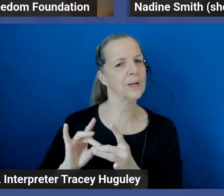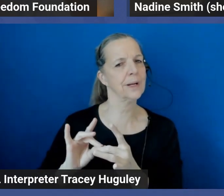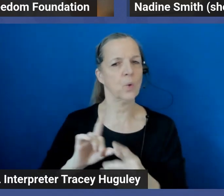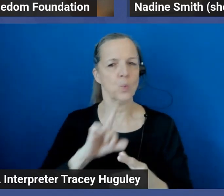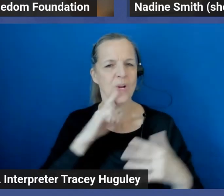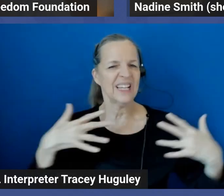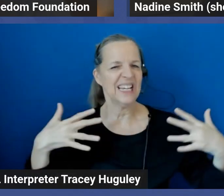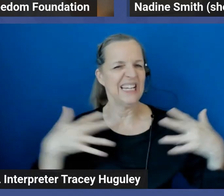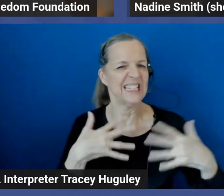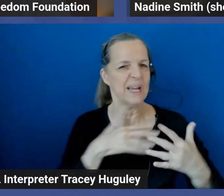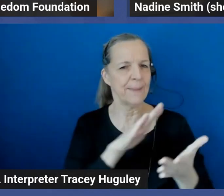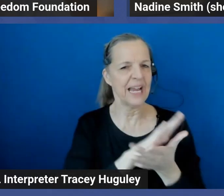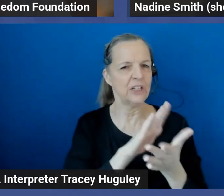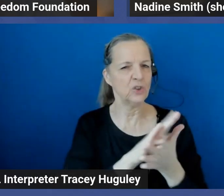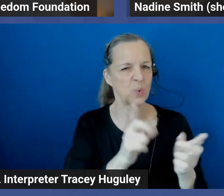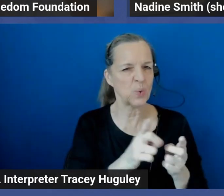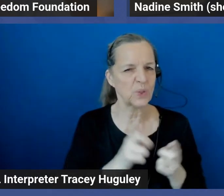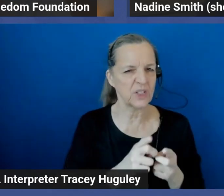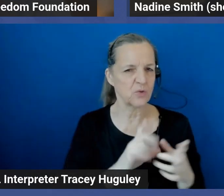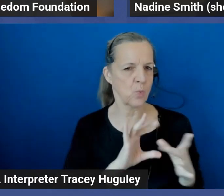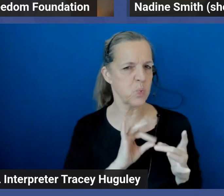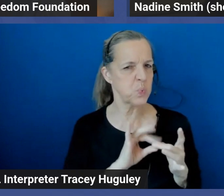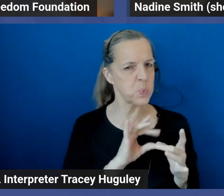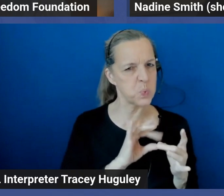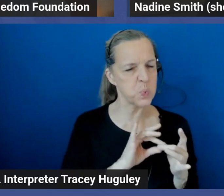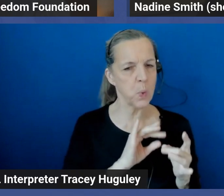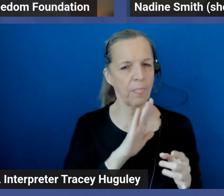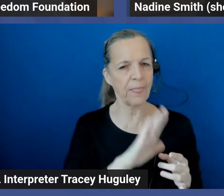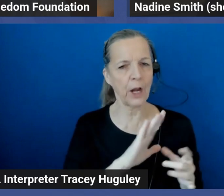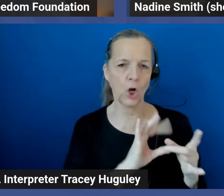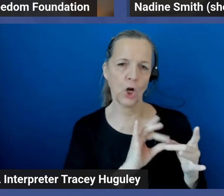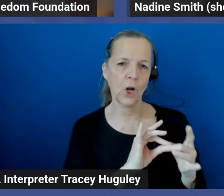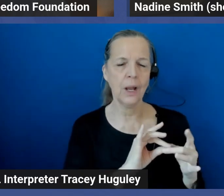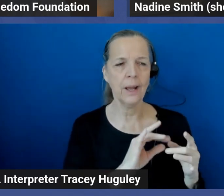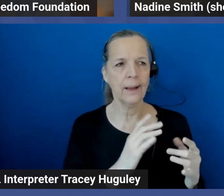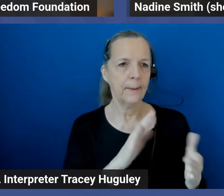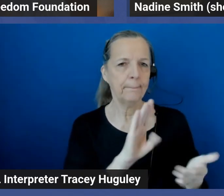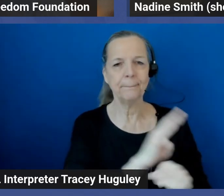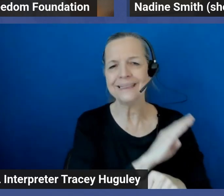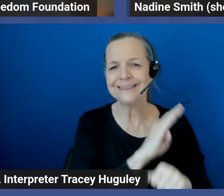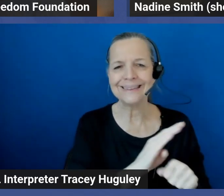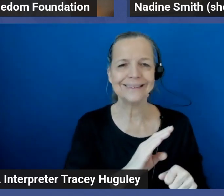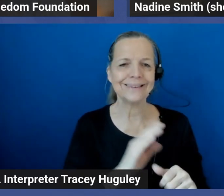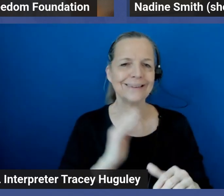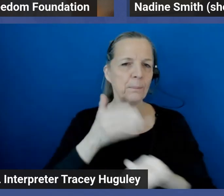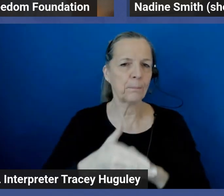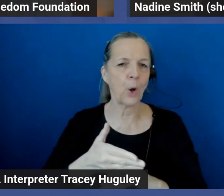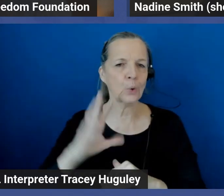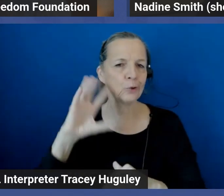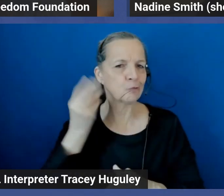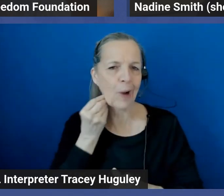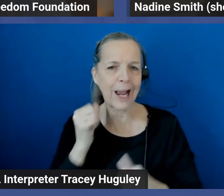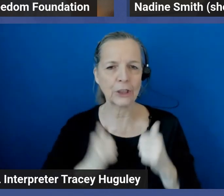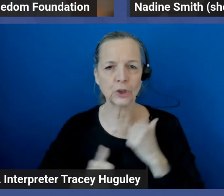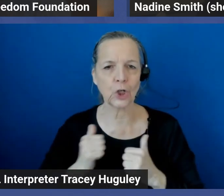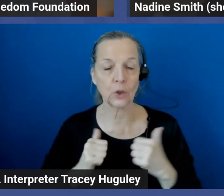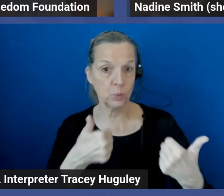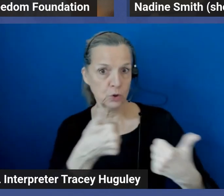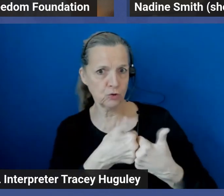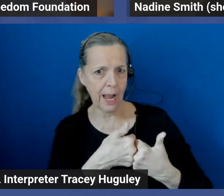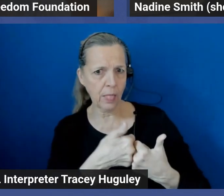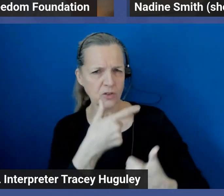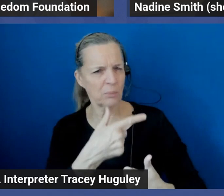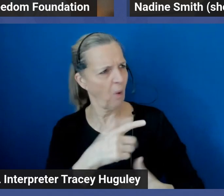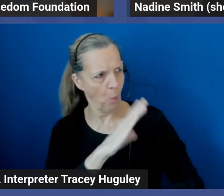or whoever they're targeting, businesses that host drag shows, and then when you challenge them, they go, we never said